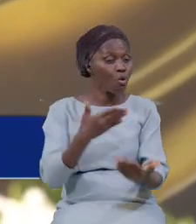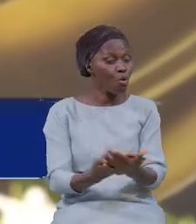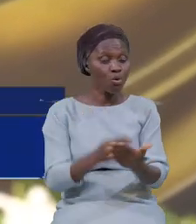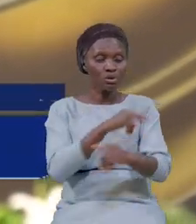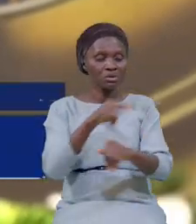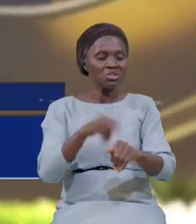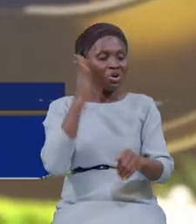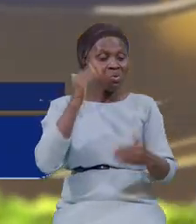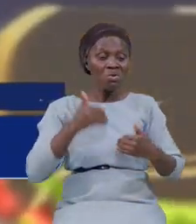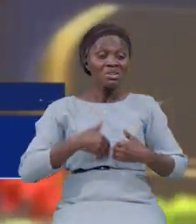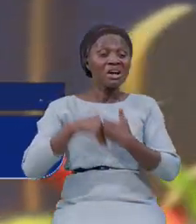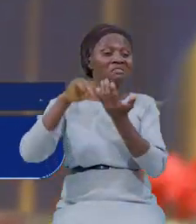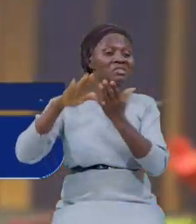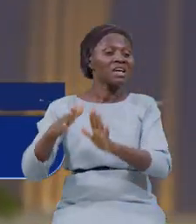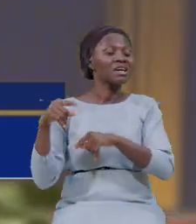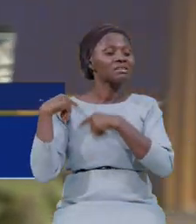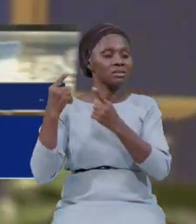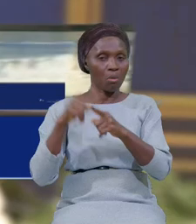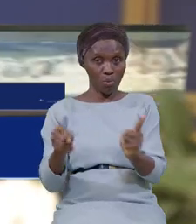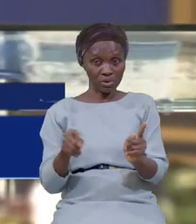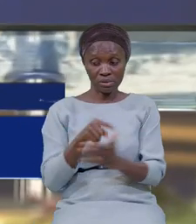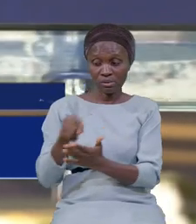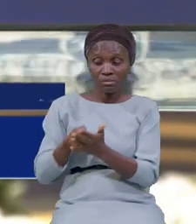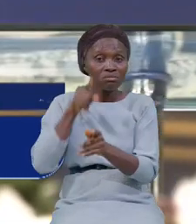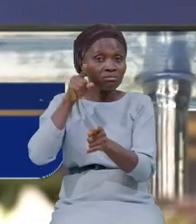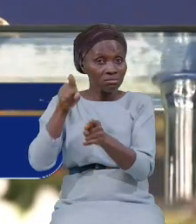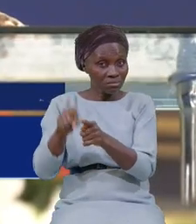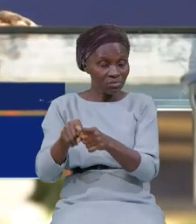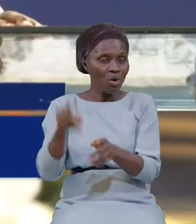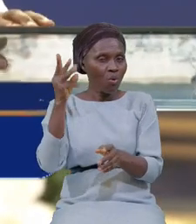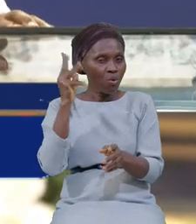been lost. So this sister was as